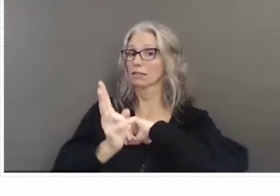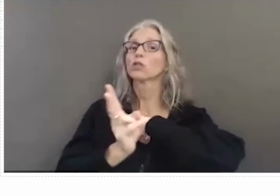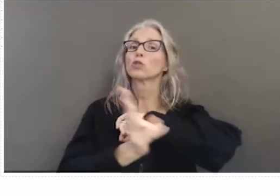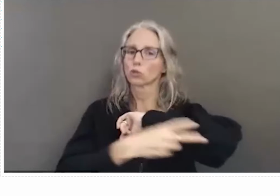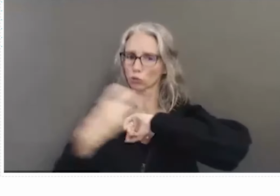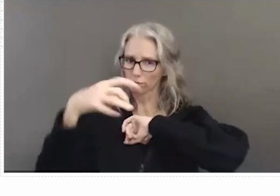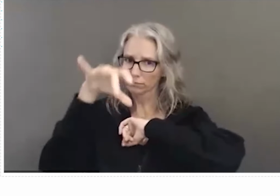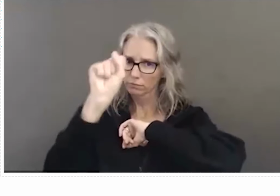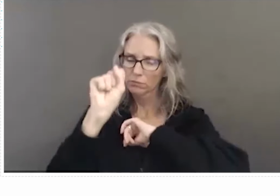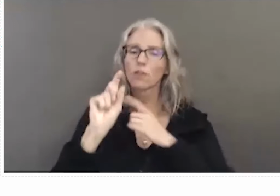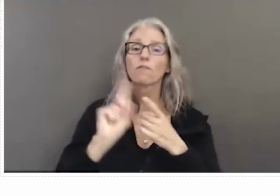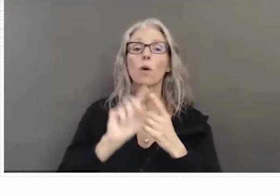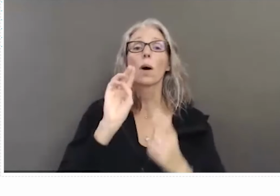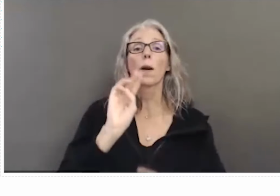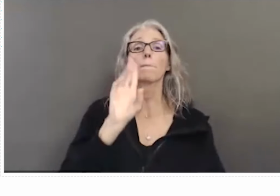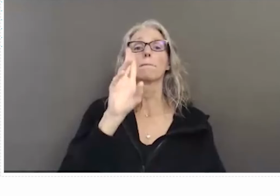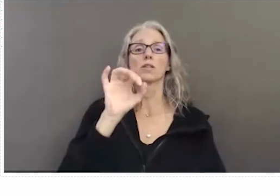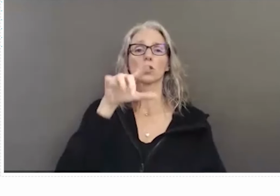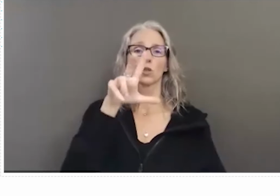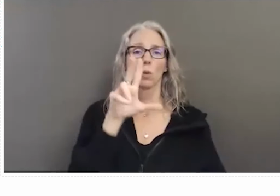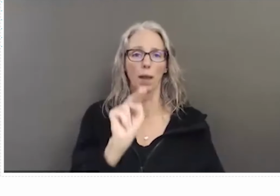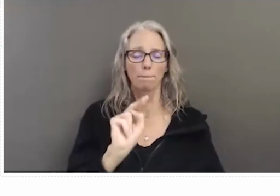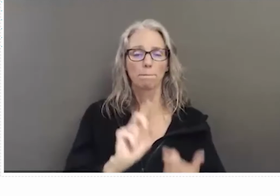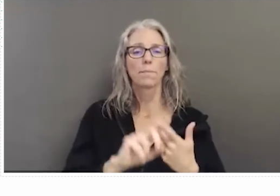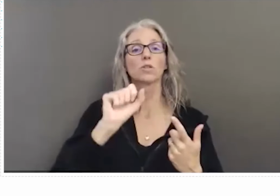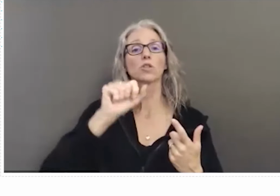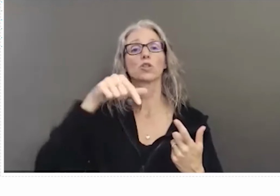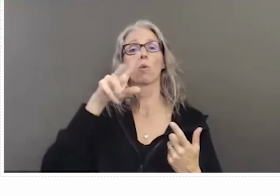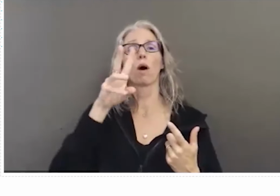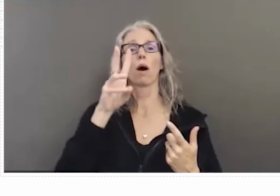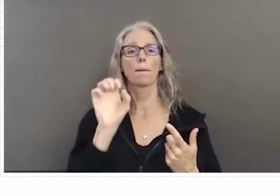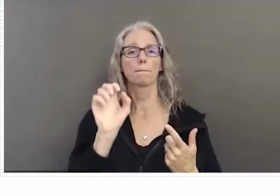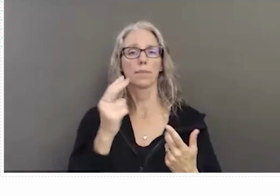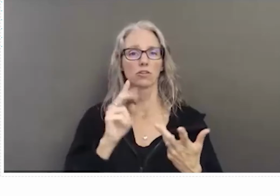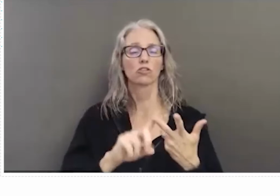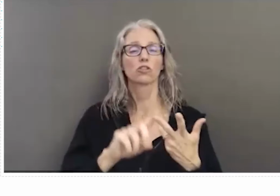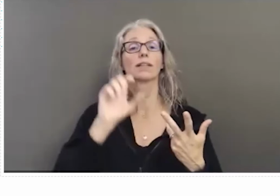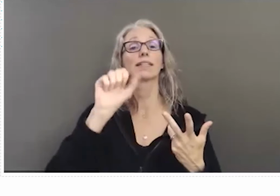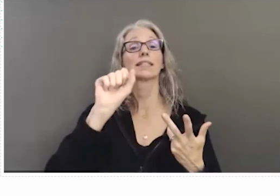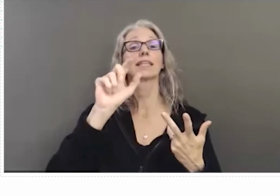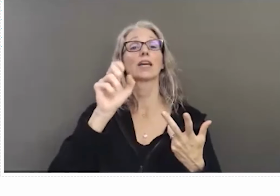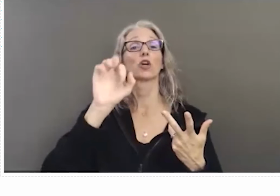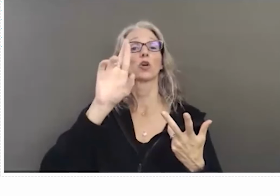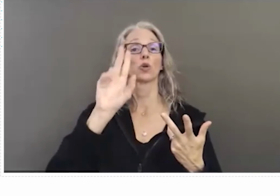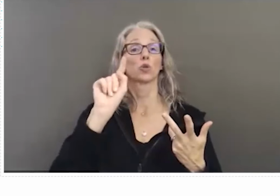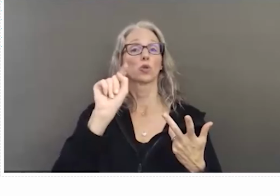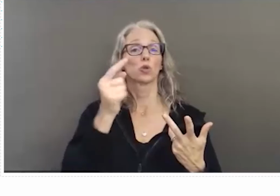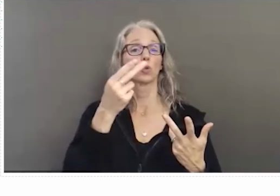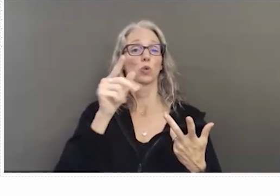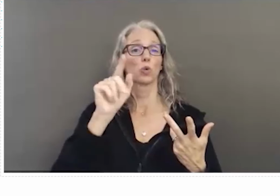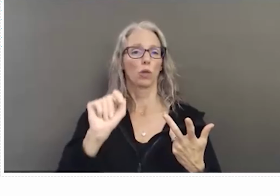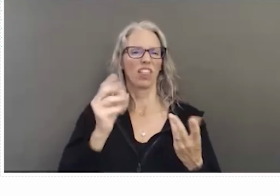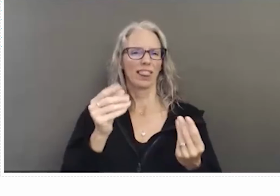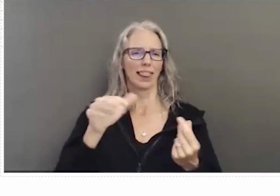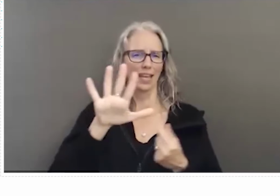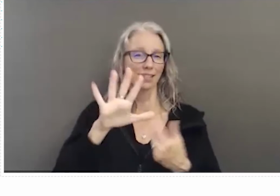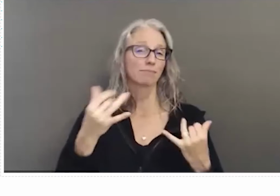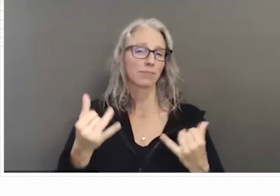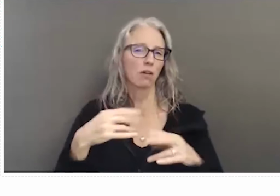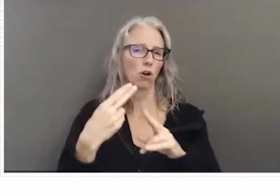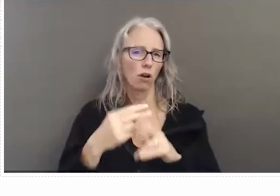and Tsleil-Waututh nations, colonially known as Vancouver. A playwright, director,